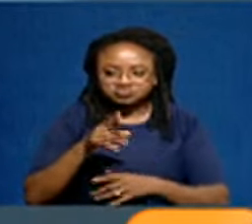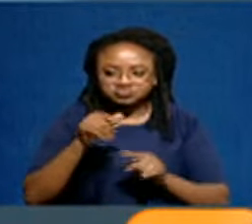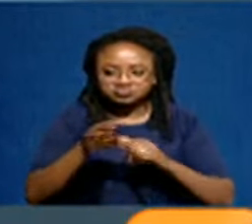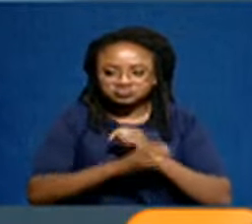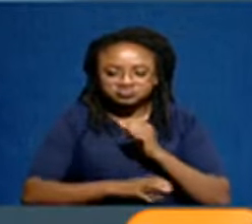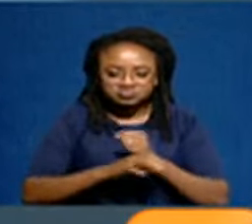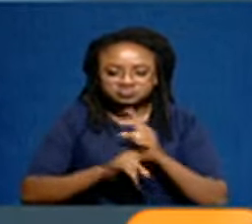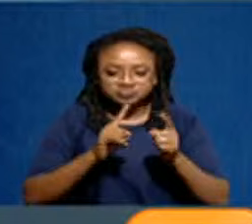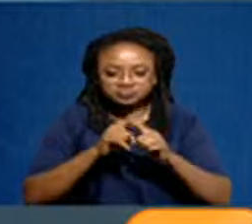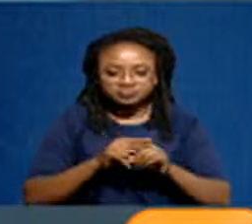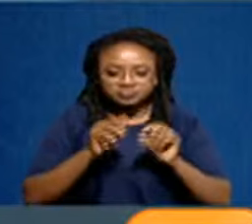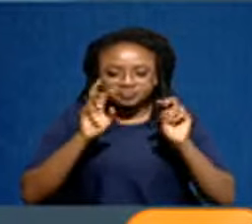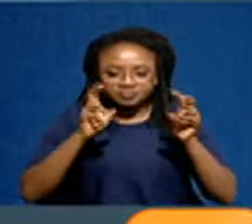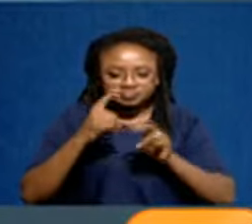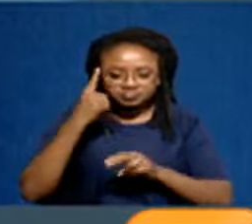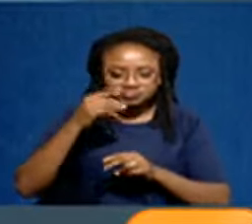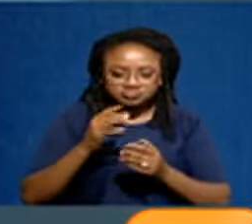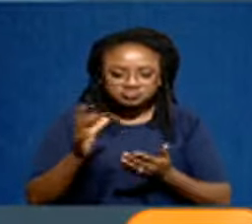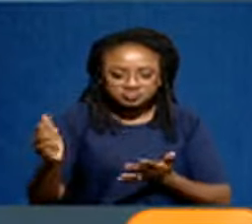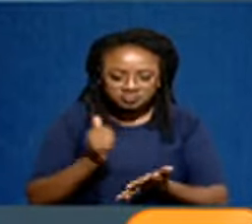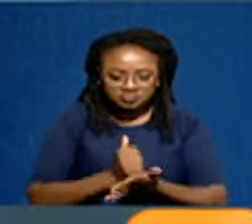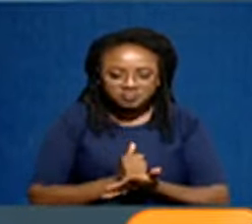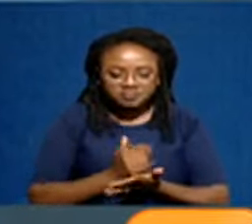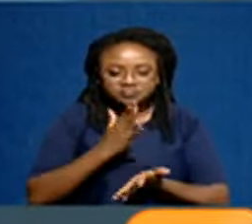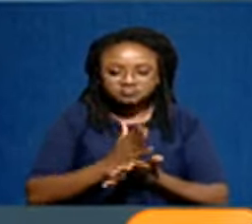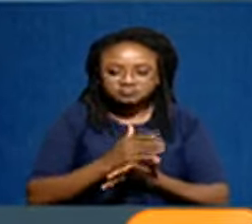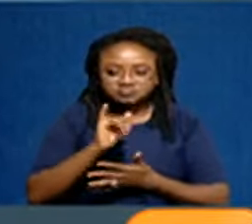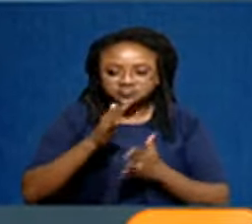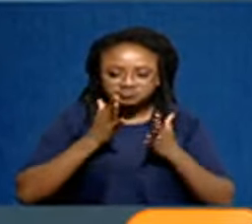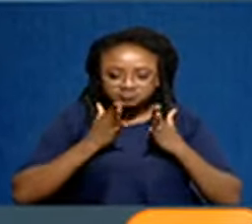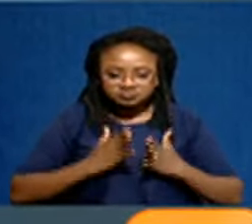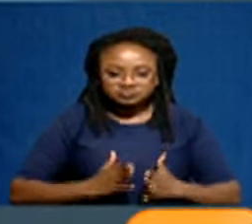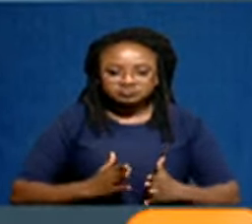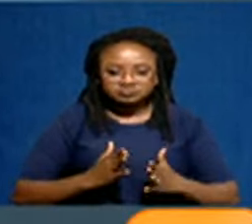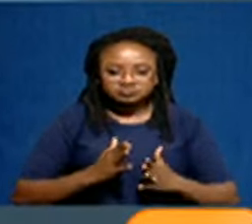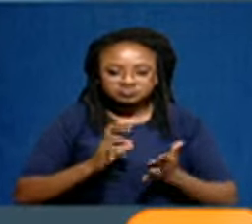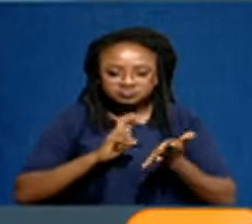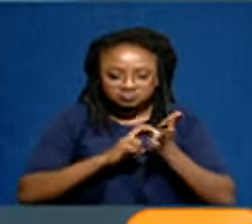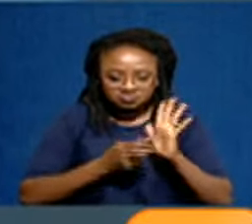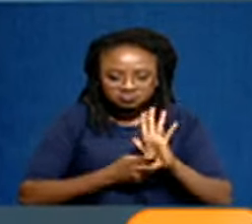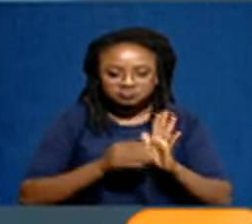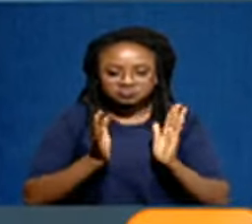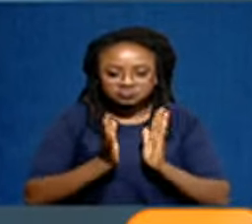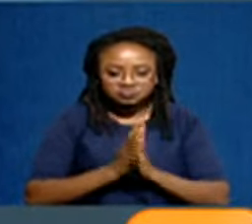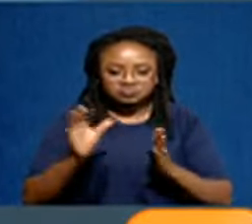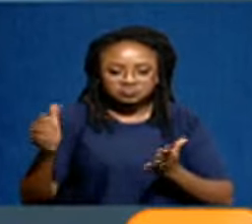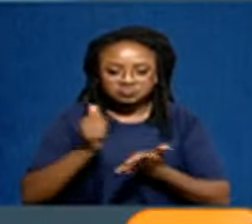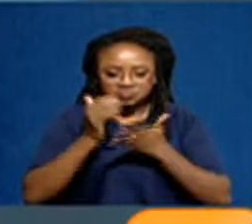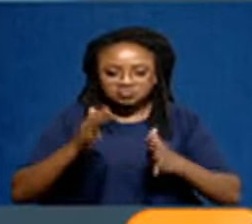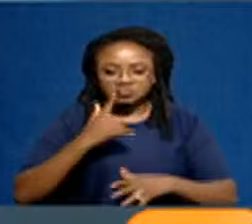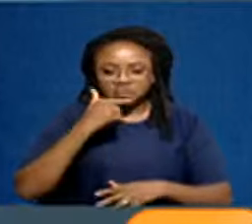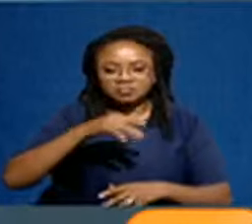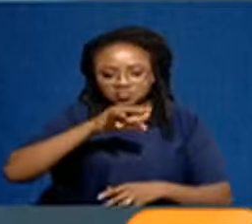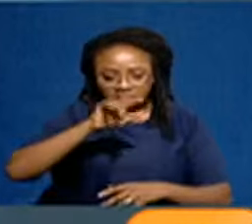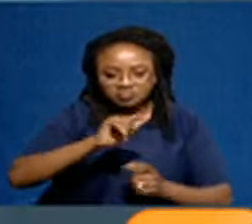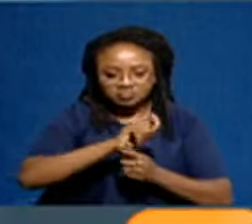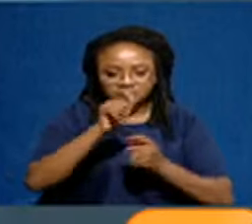employment is a personal contract with the employer who is a particular county that has employed you.